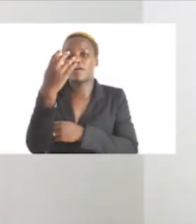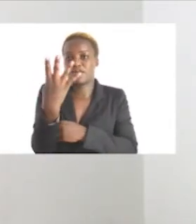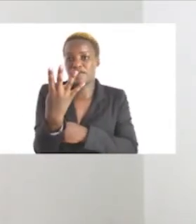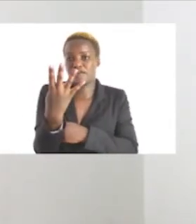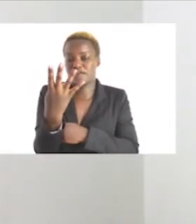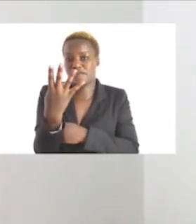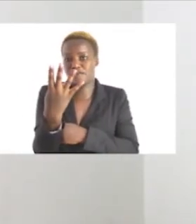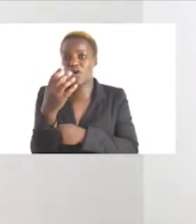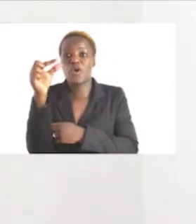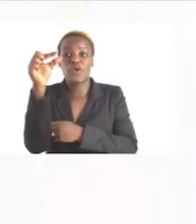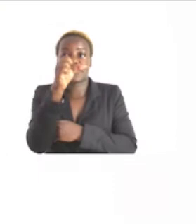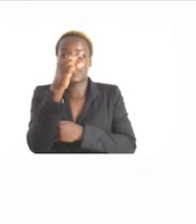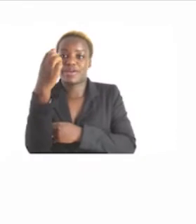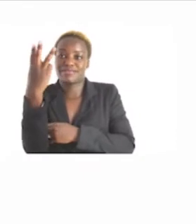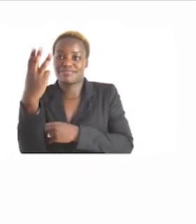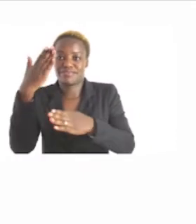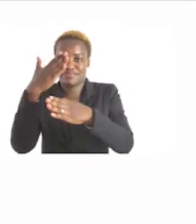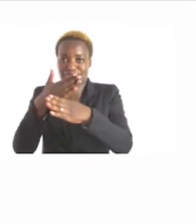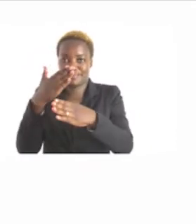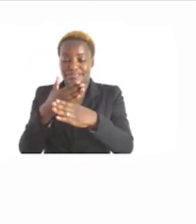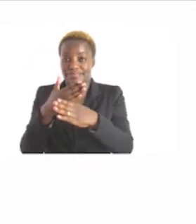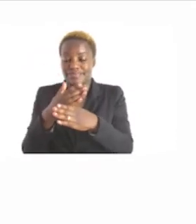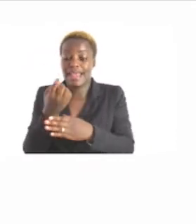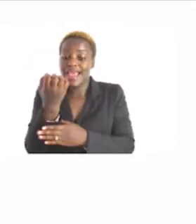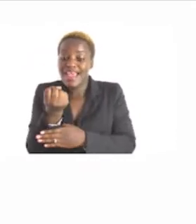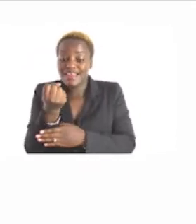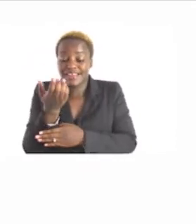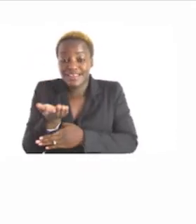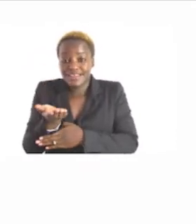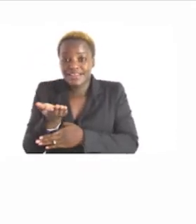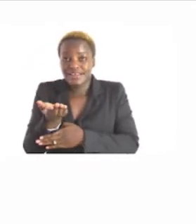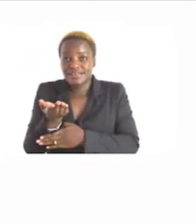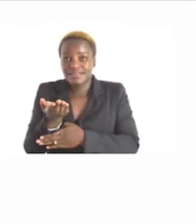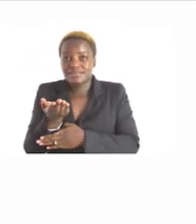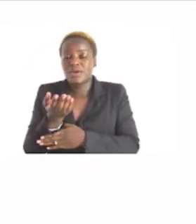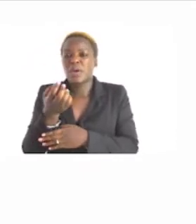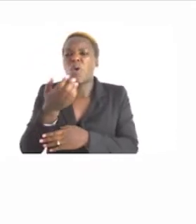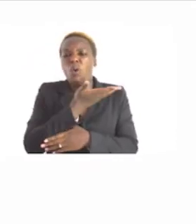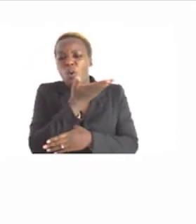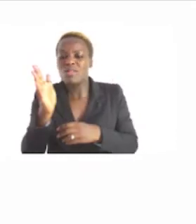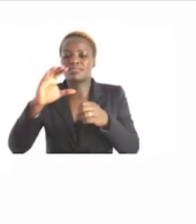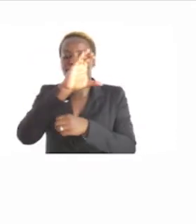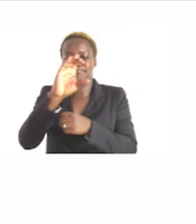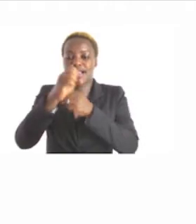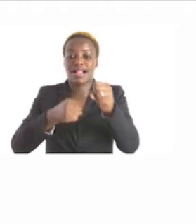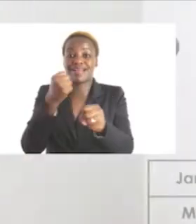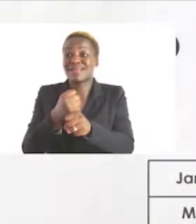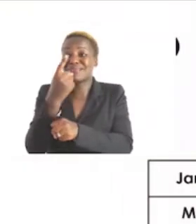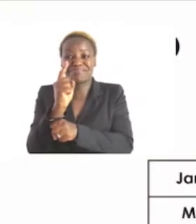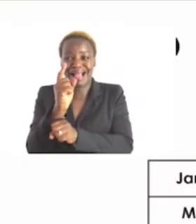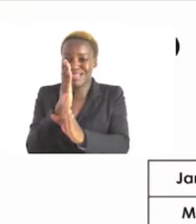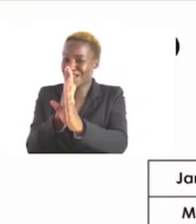4 for the grade 3 level. Now, there we have all of the months of the year, but they are actually